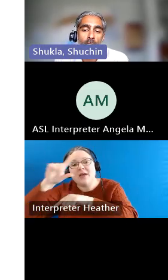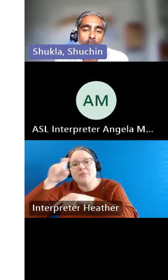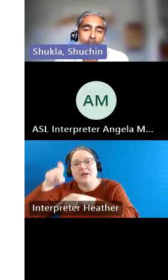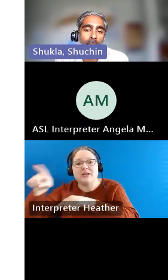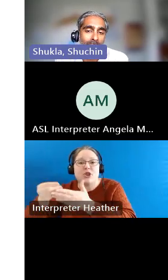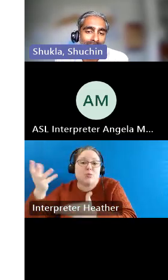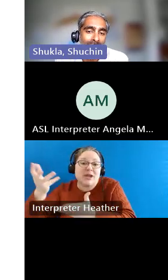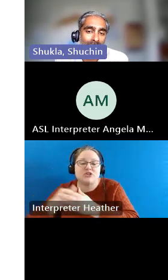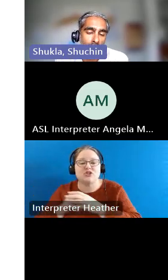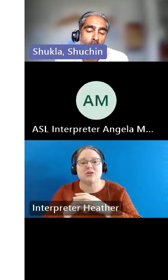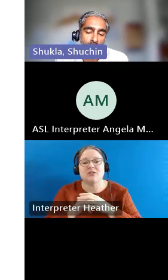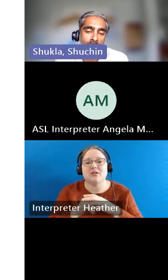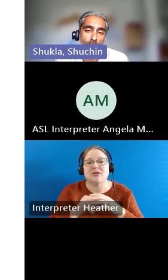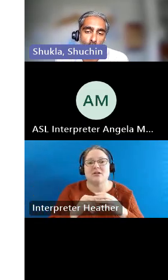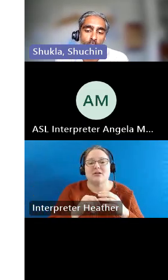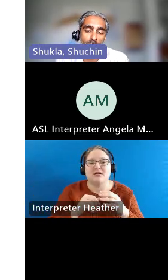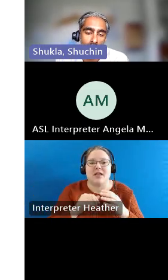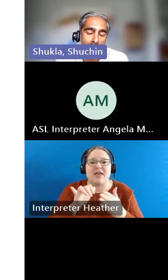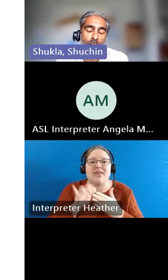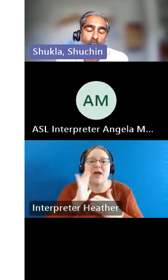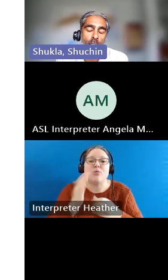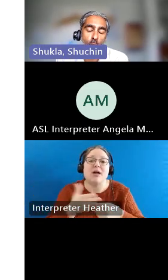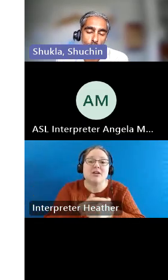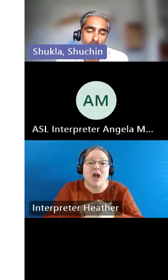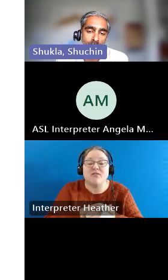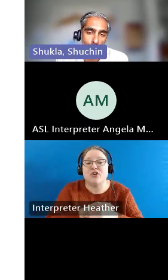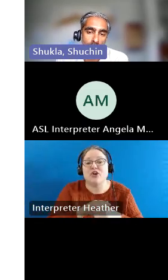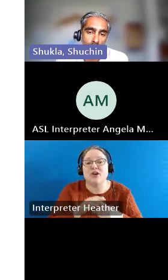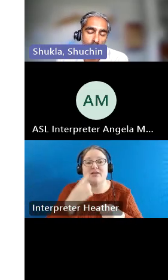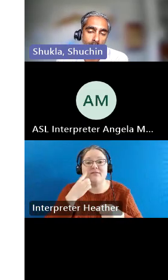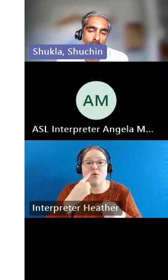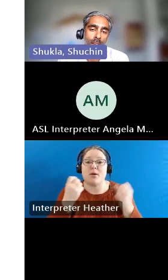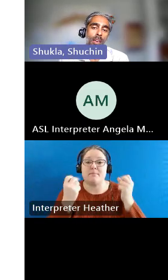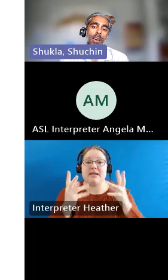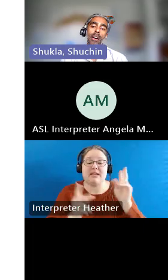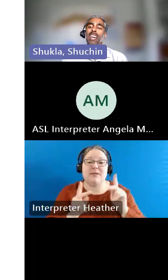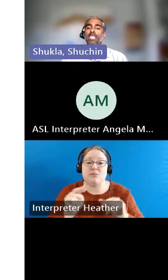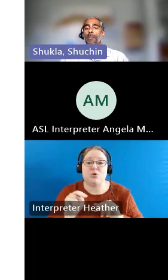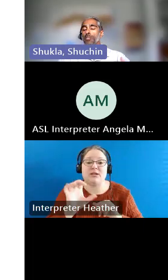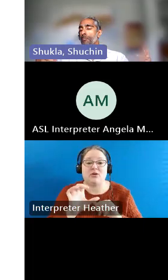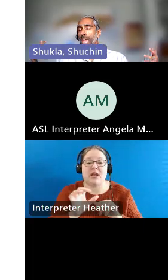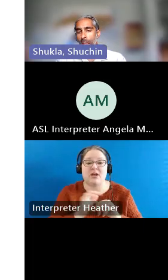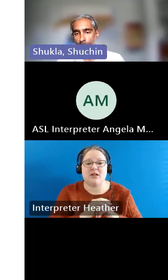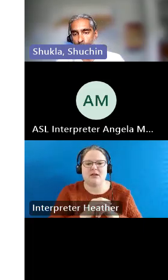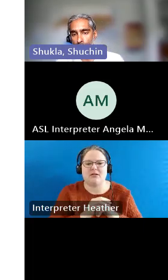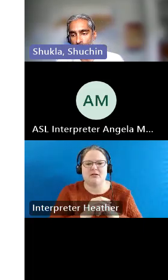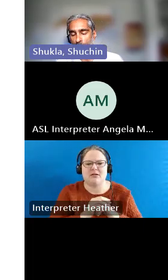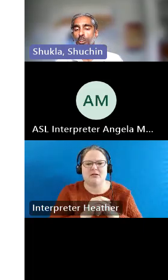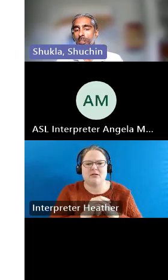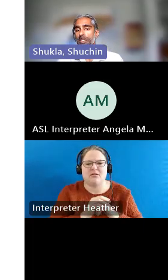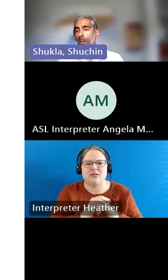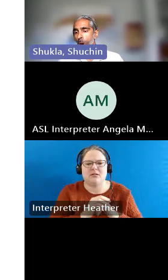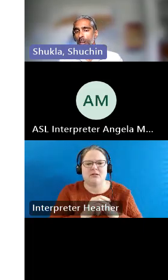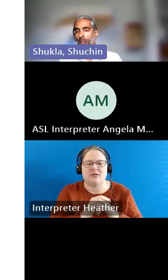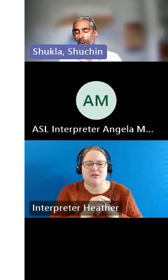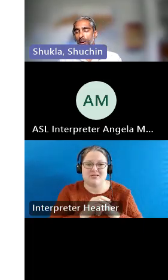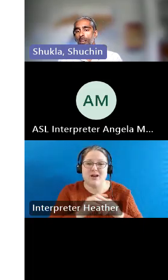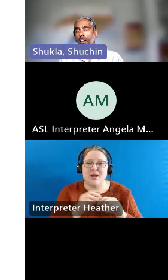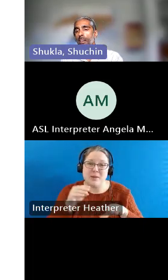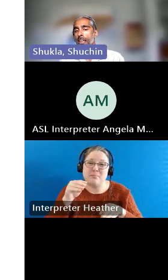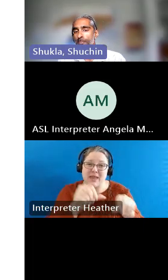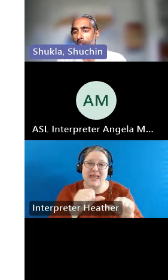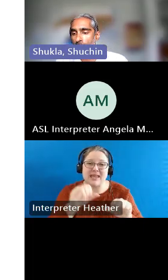rich. And that covers care for a lot of humans in North Carolina. Not to mention paying for insurance is